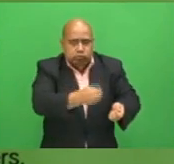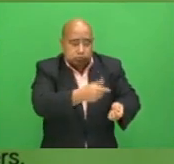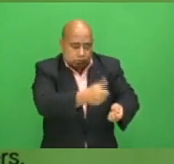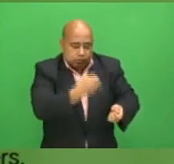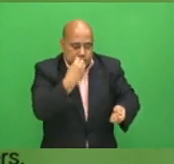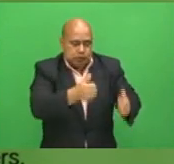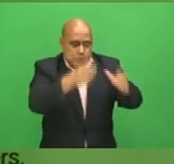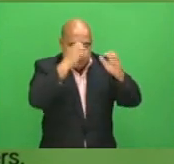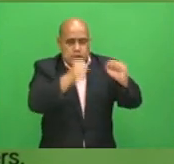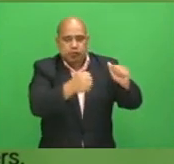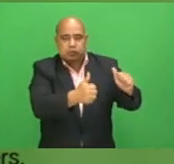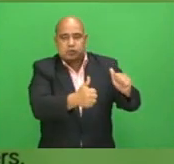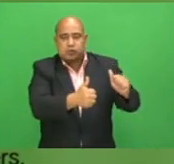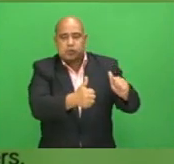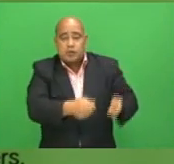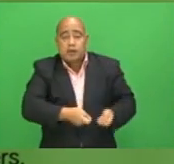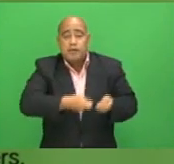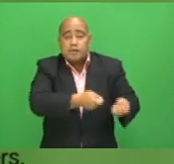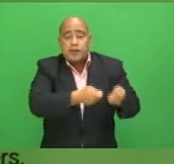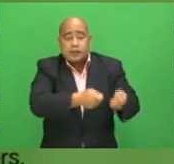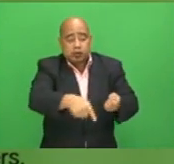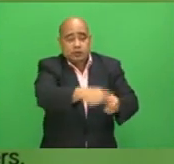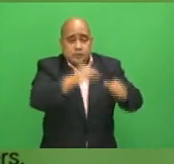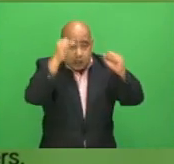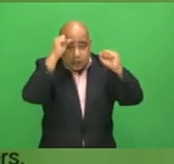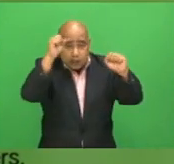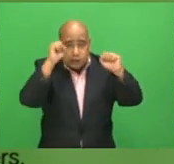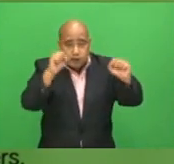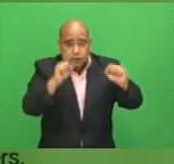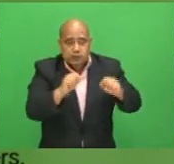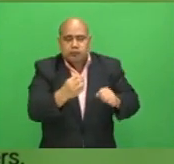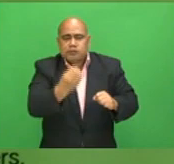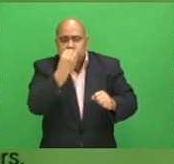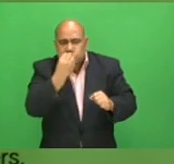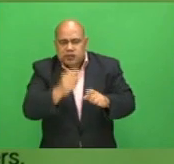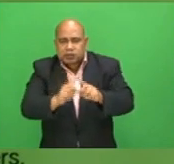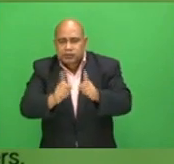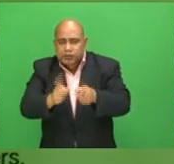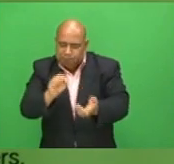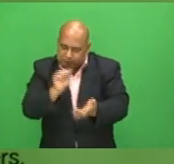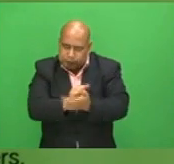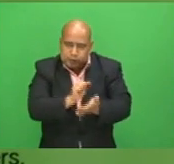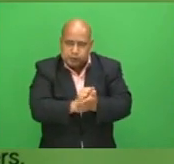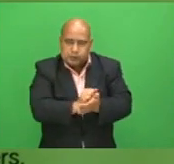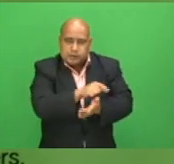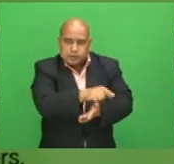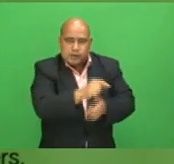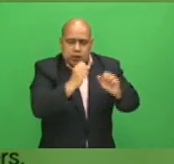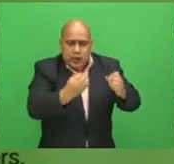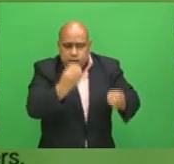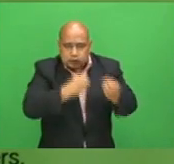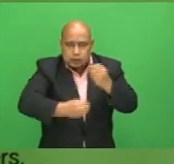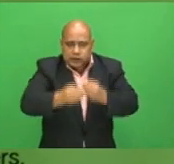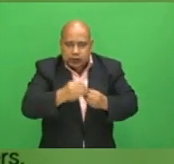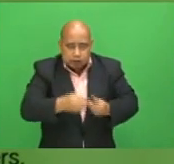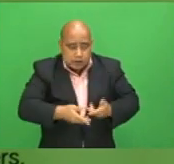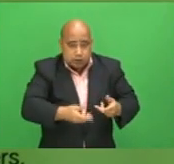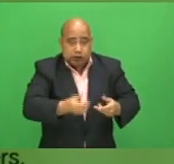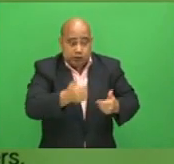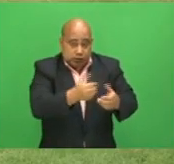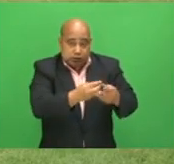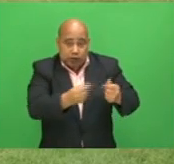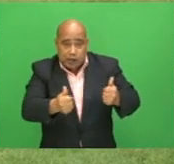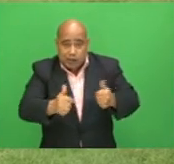the cows in the lactation period, late lactation, and even when they are in dry. They should be fed